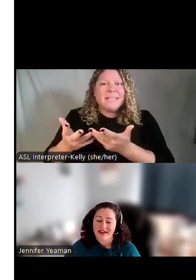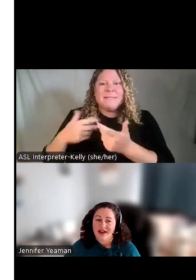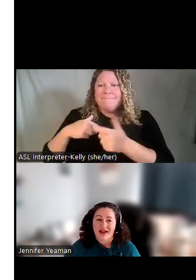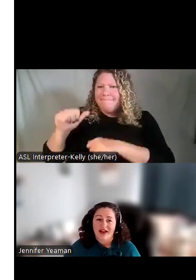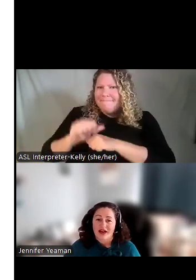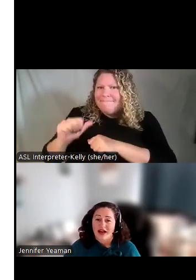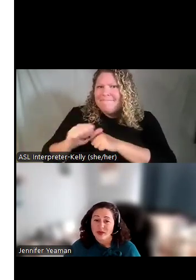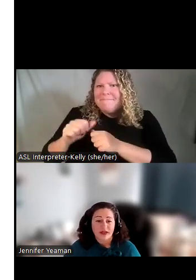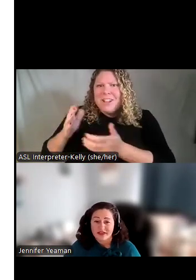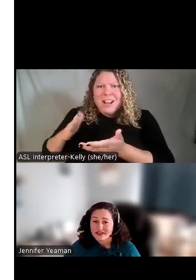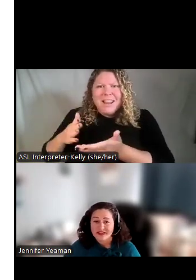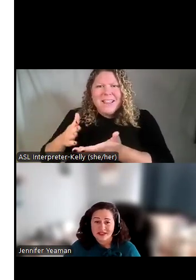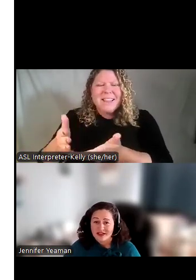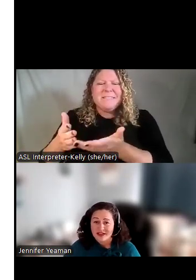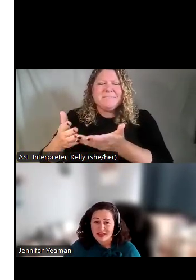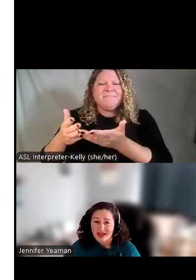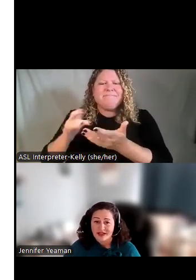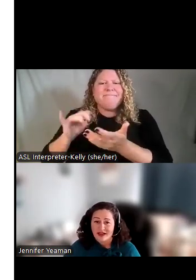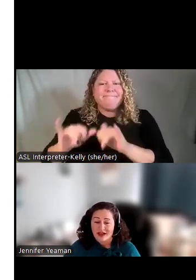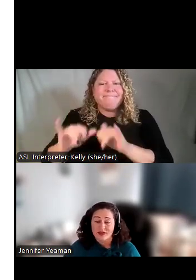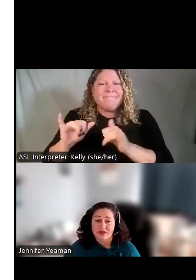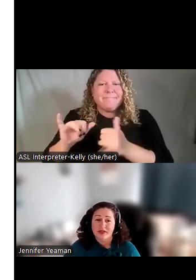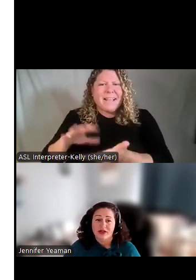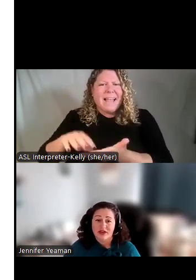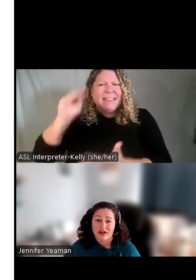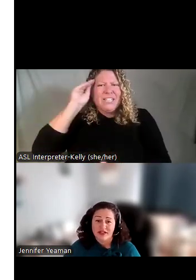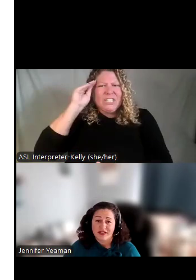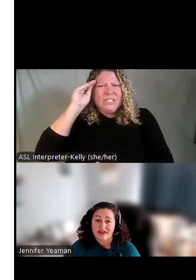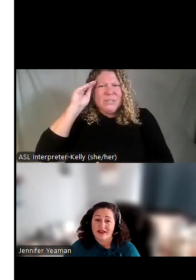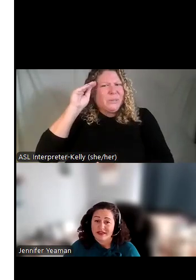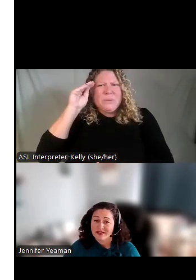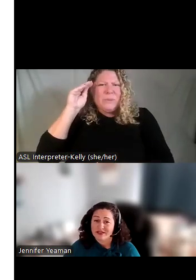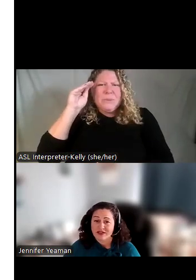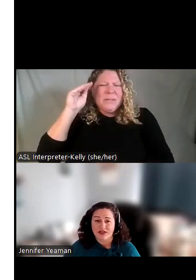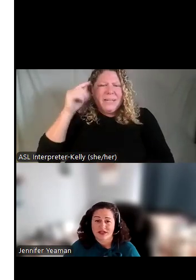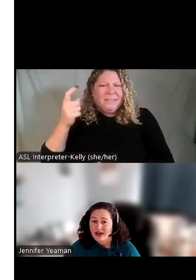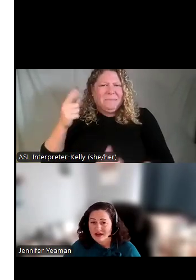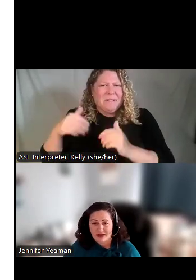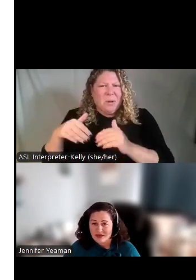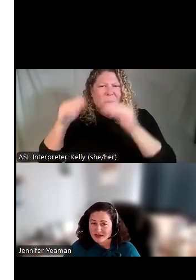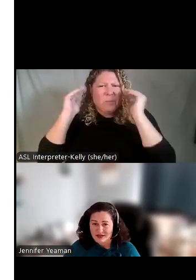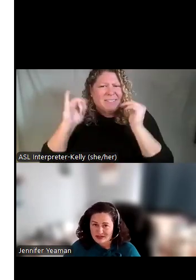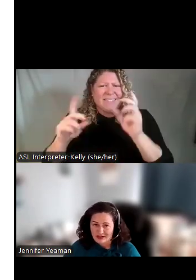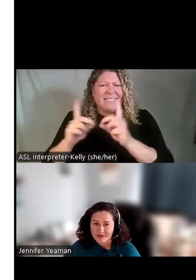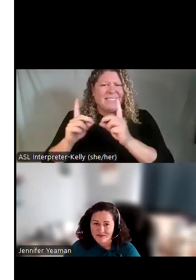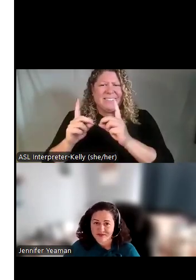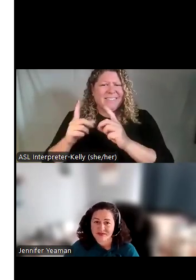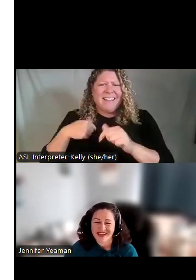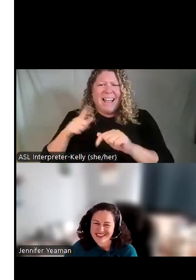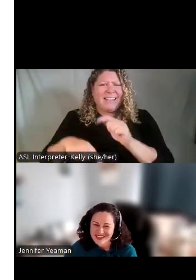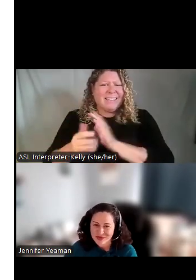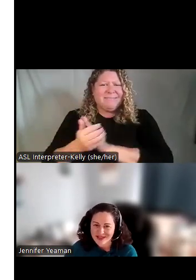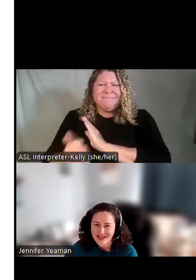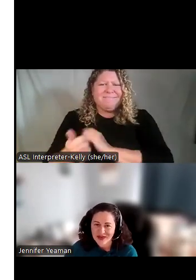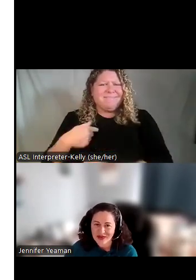work. I quickly learned that I was a little bit overconfident and that dessert was not in my baking ability.